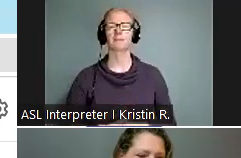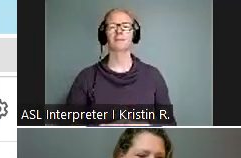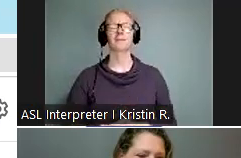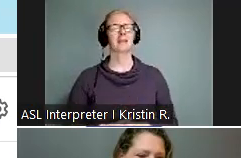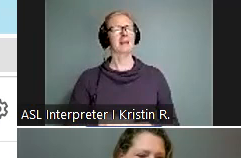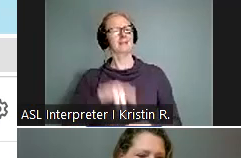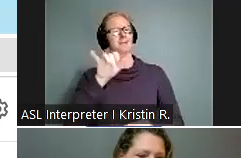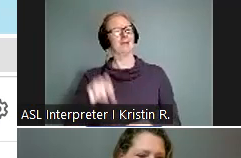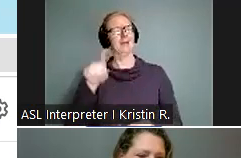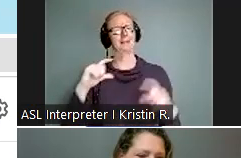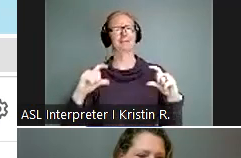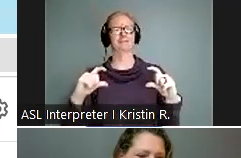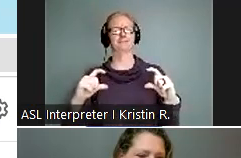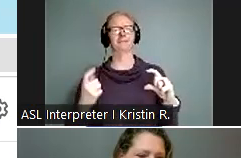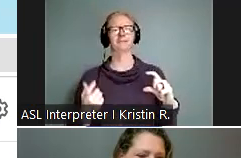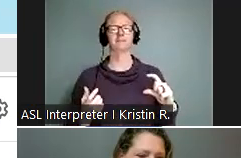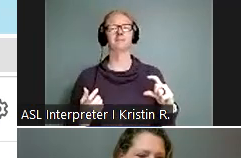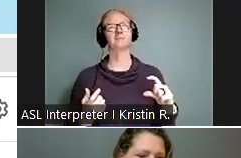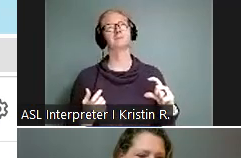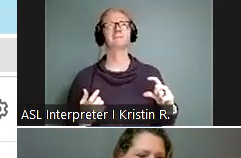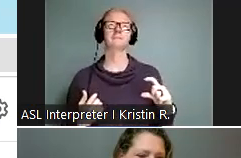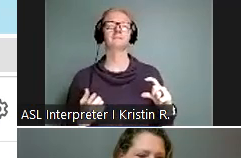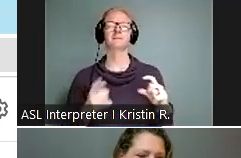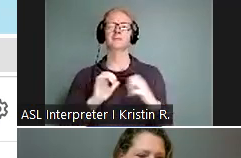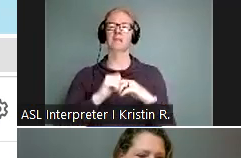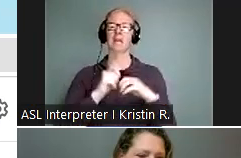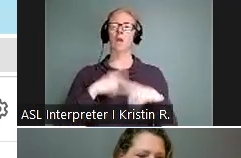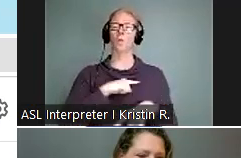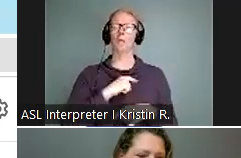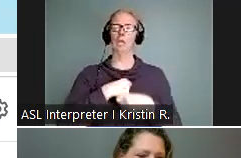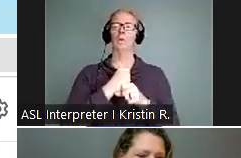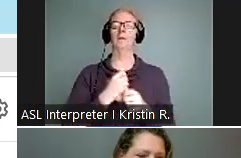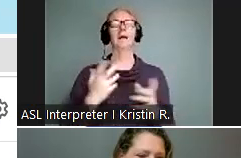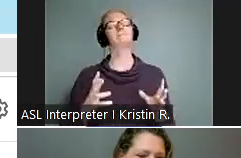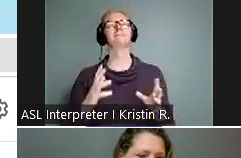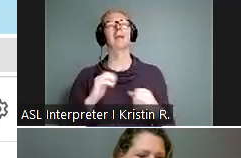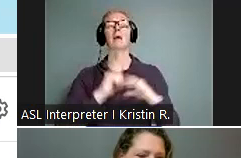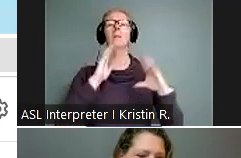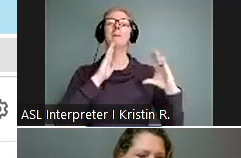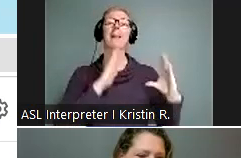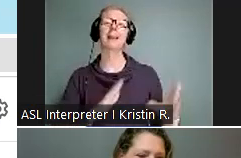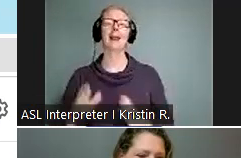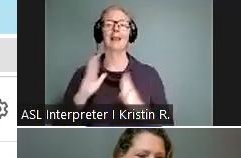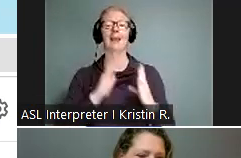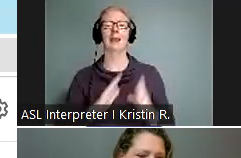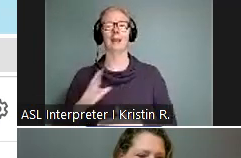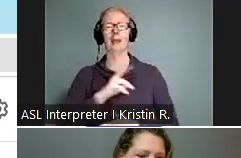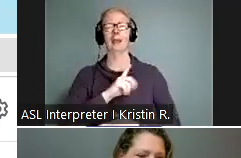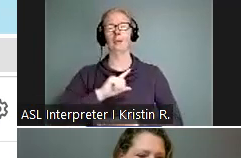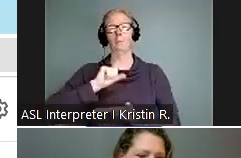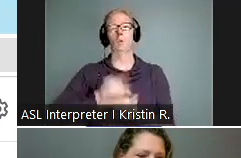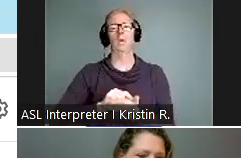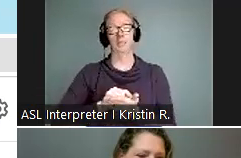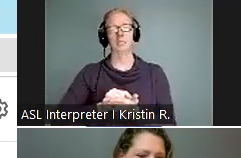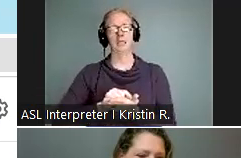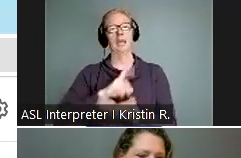So this is how to create organization, or how to plan and print digital resources that are